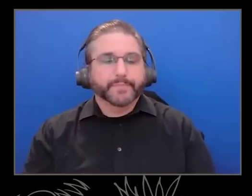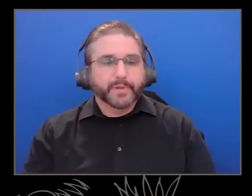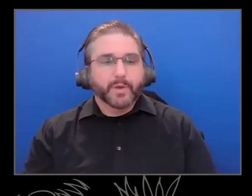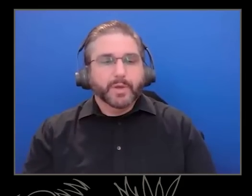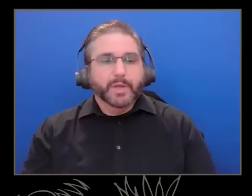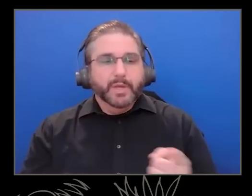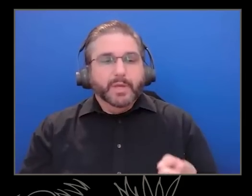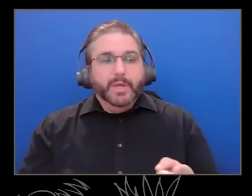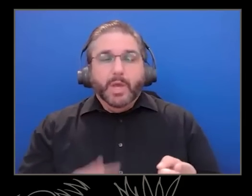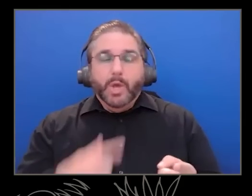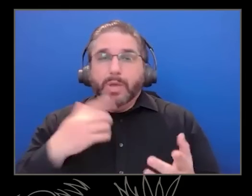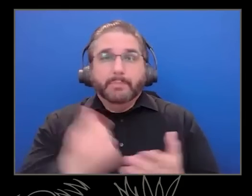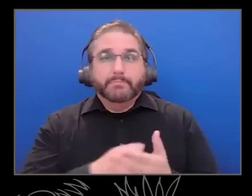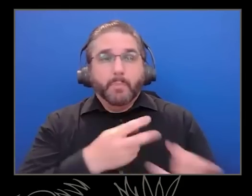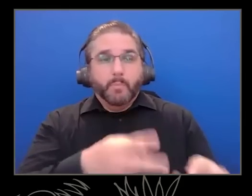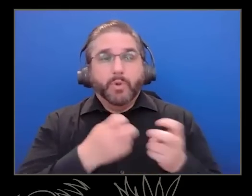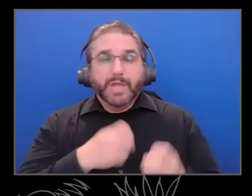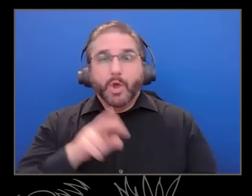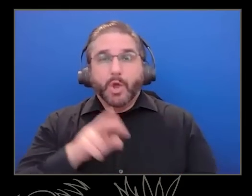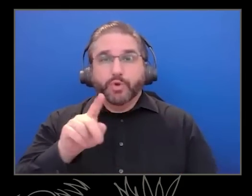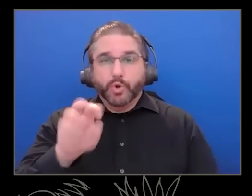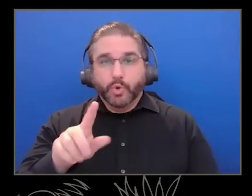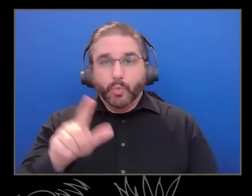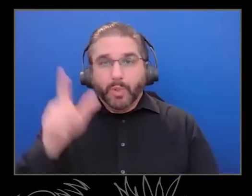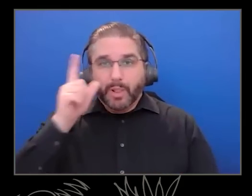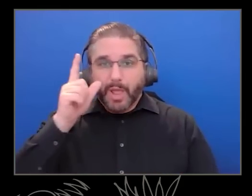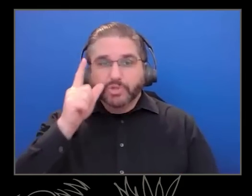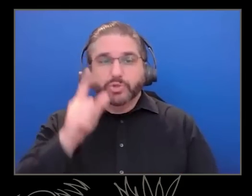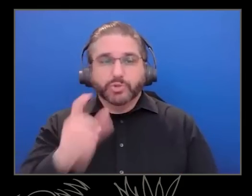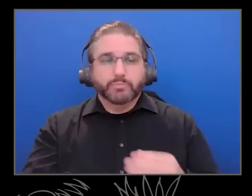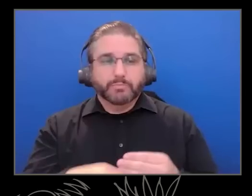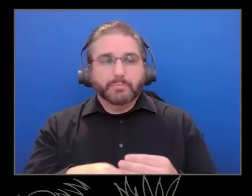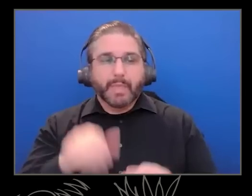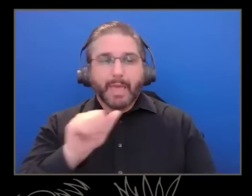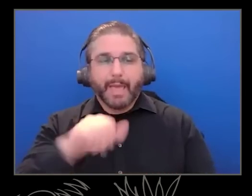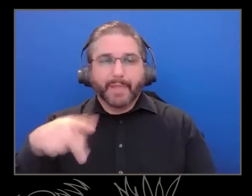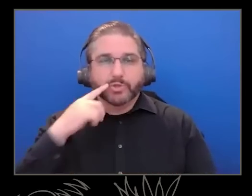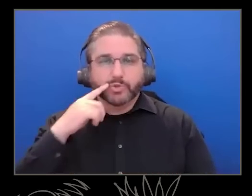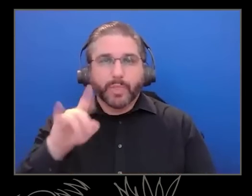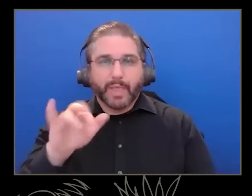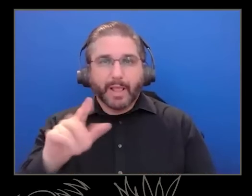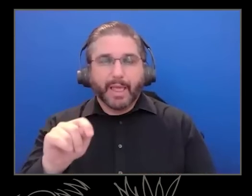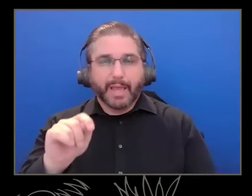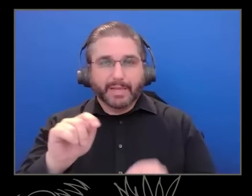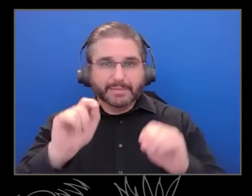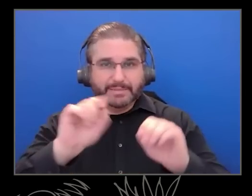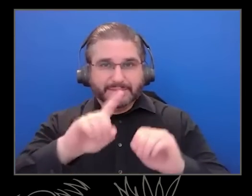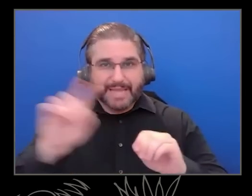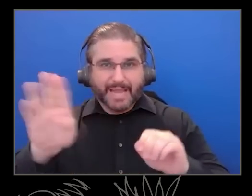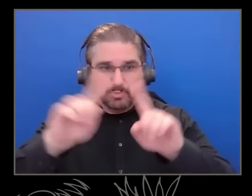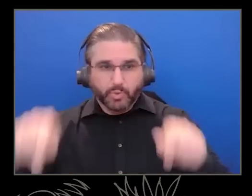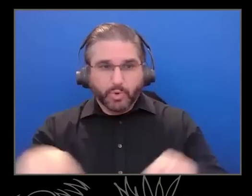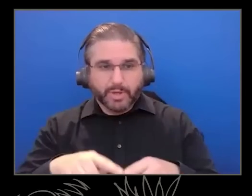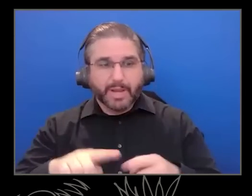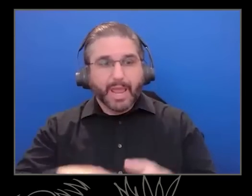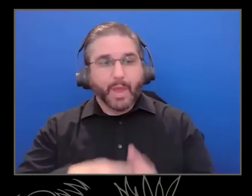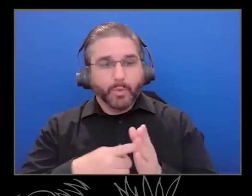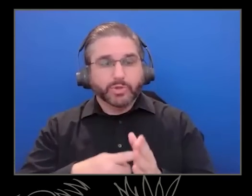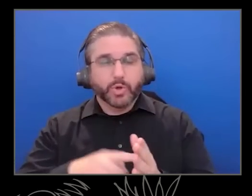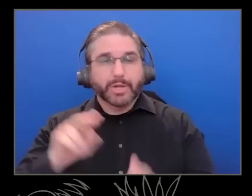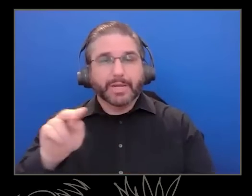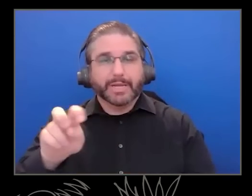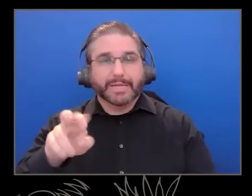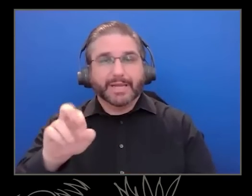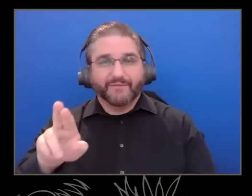logic to put into our next application in the client dashboard. We audited our errors and introduced never throw and